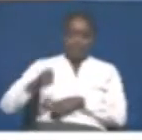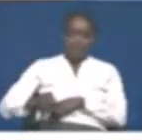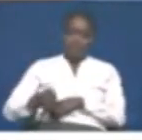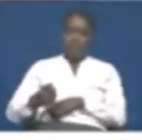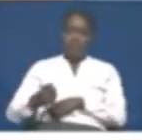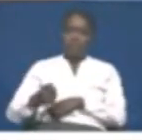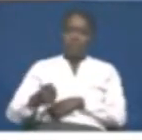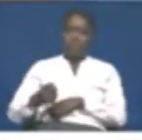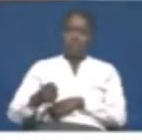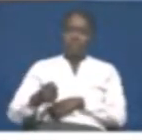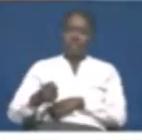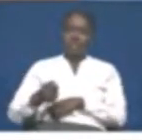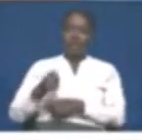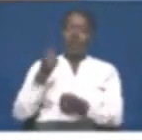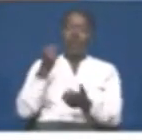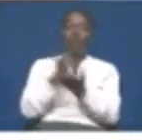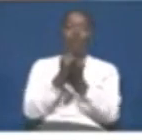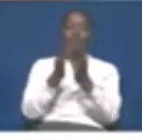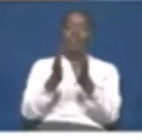or as judicial officers.